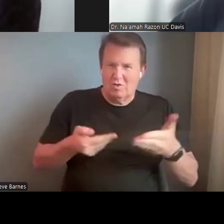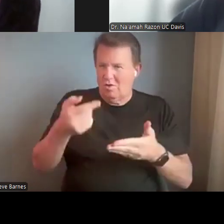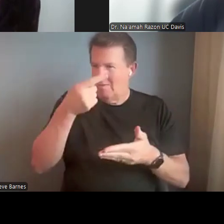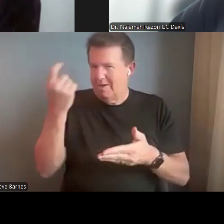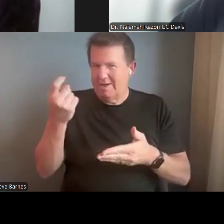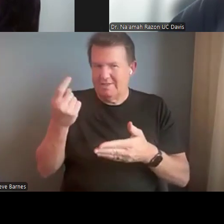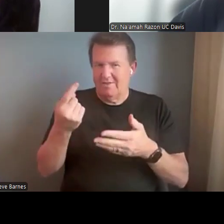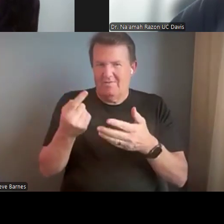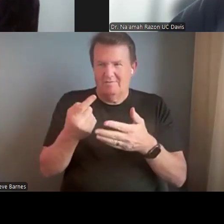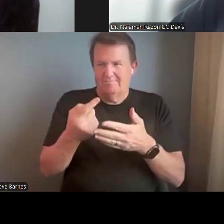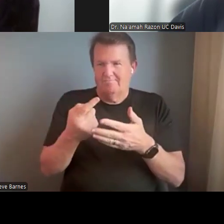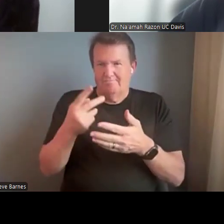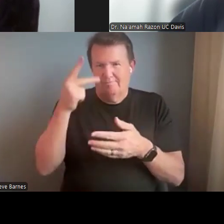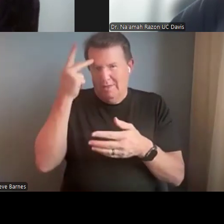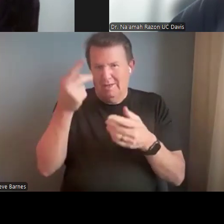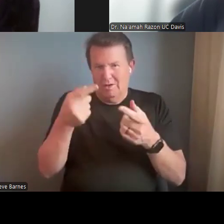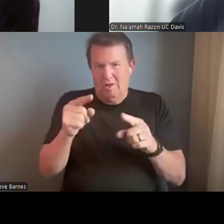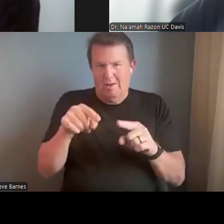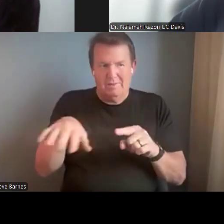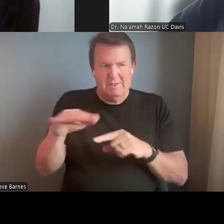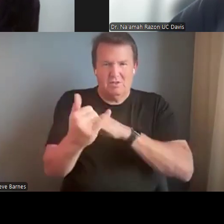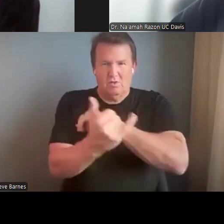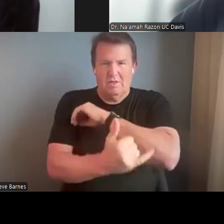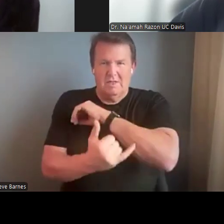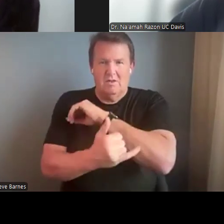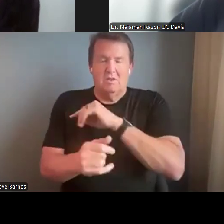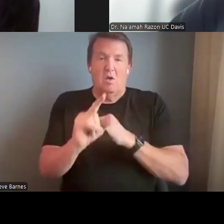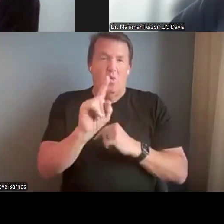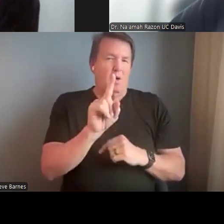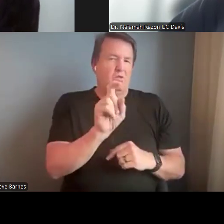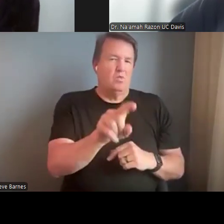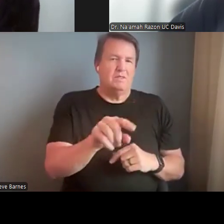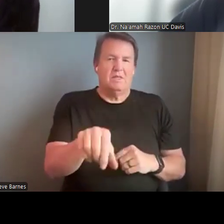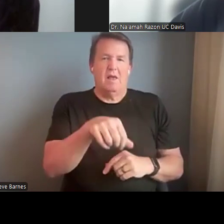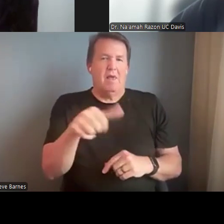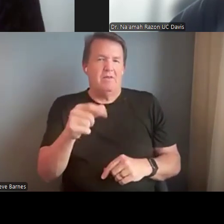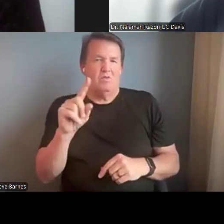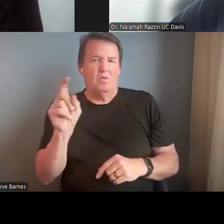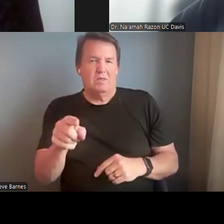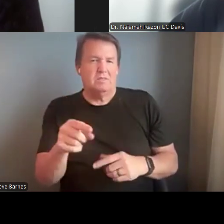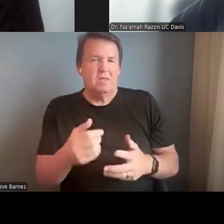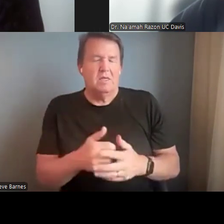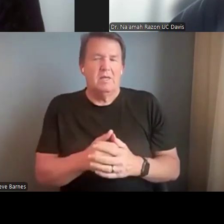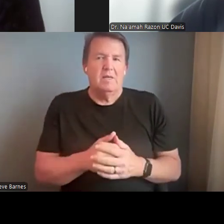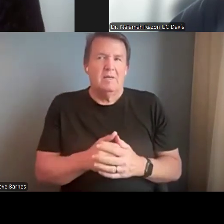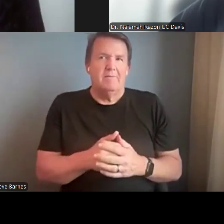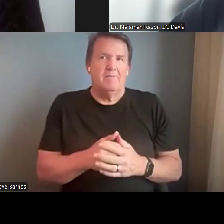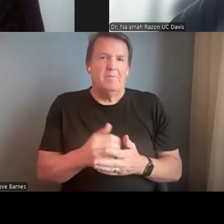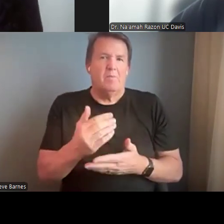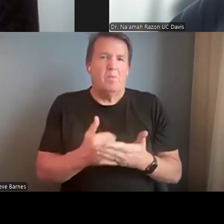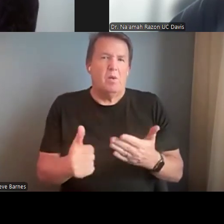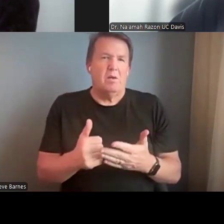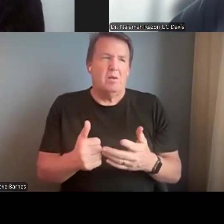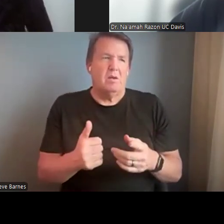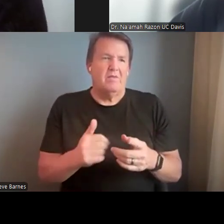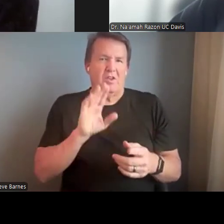country. So that was one question I had. And then the second question I had was that, part of what you